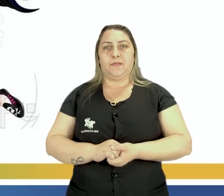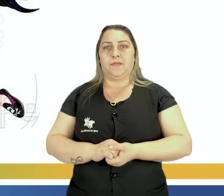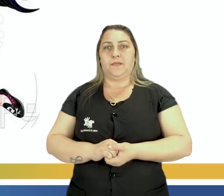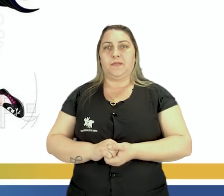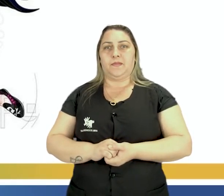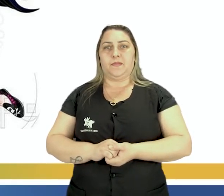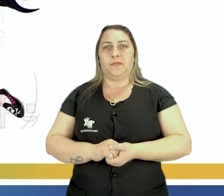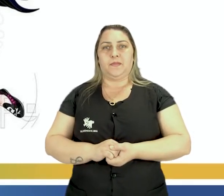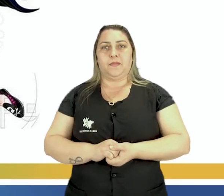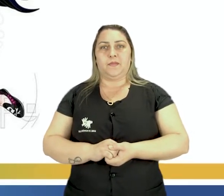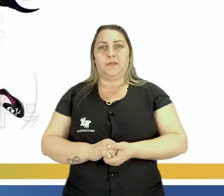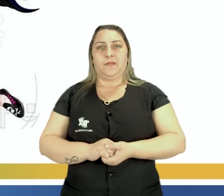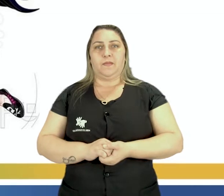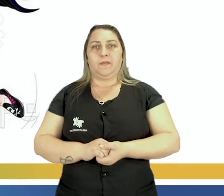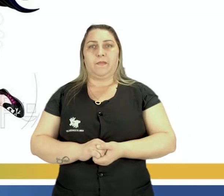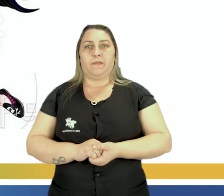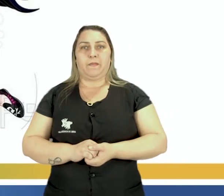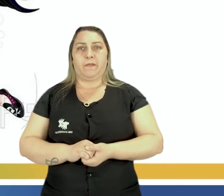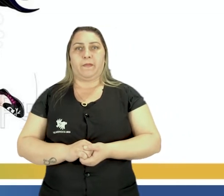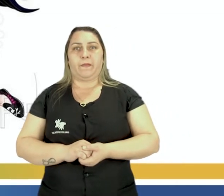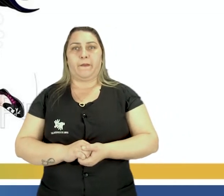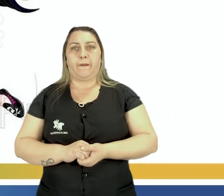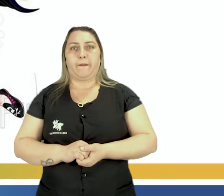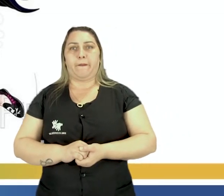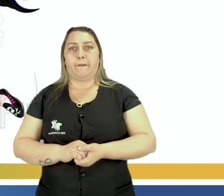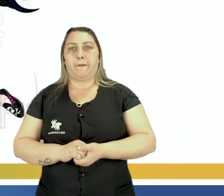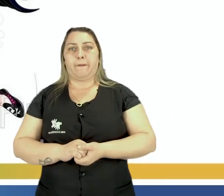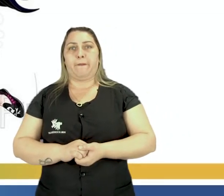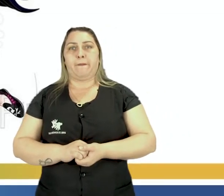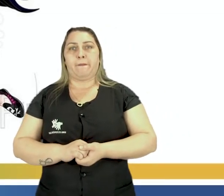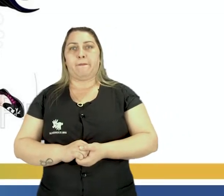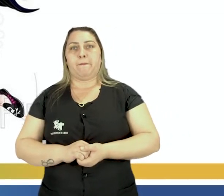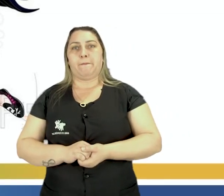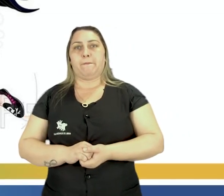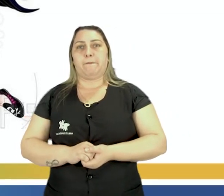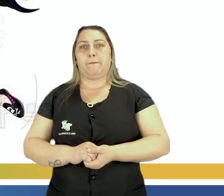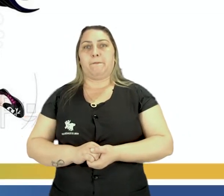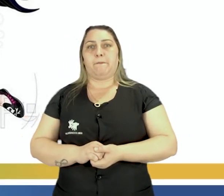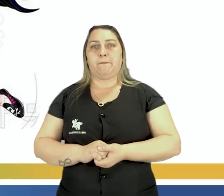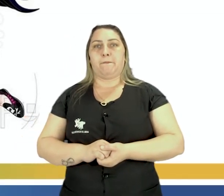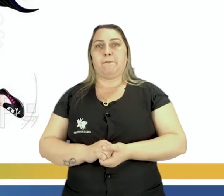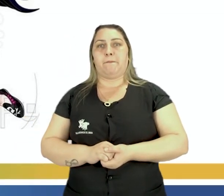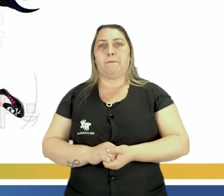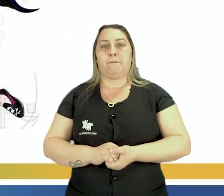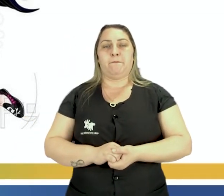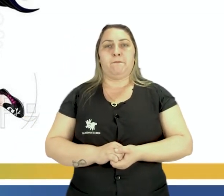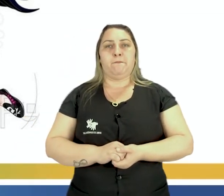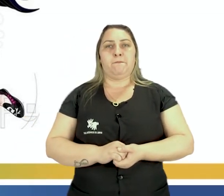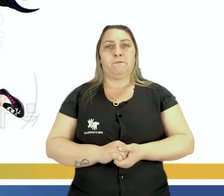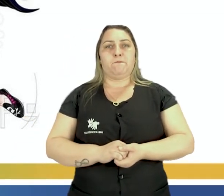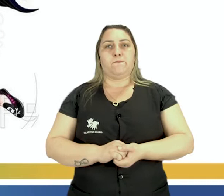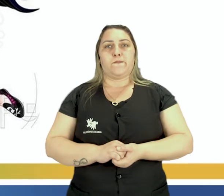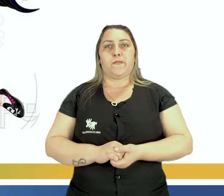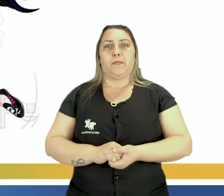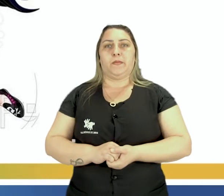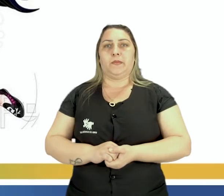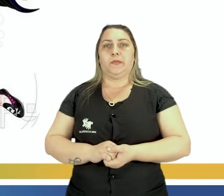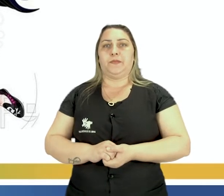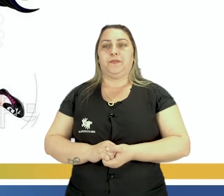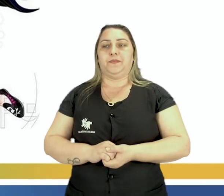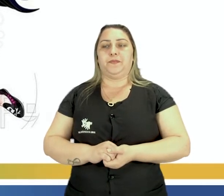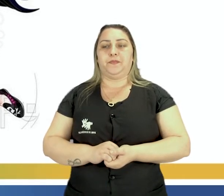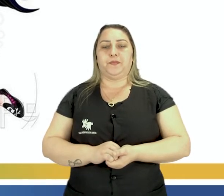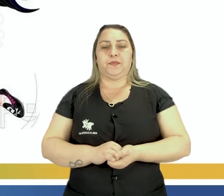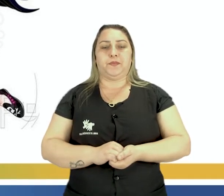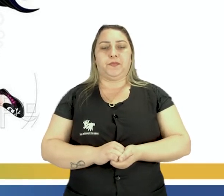I play tennis every week. I usually have a picnic with my friends. I jog in the park